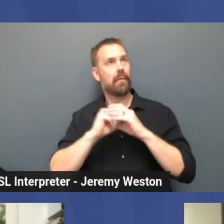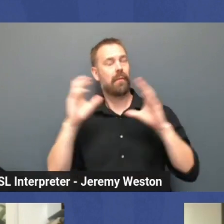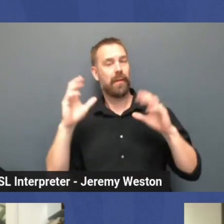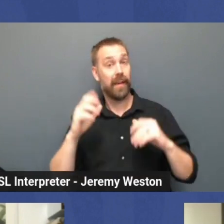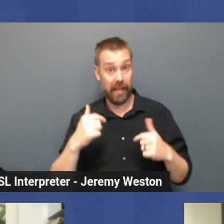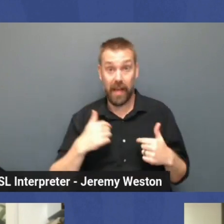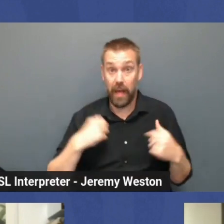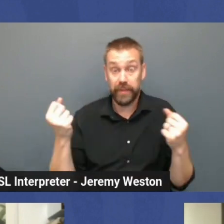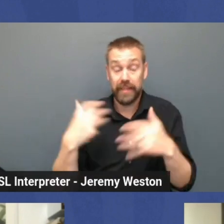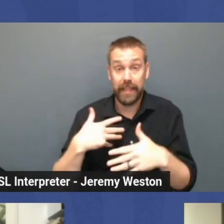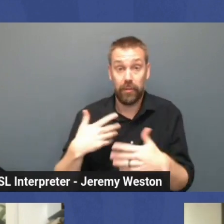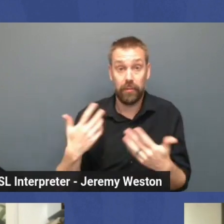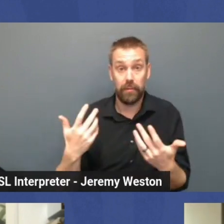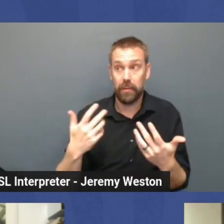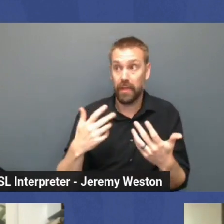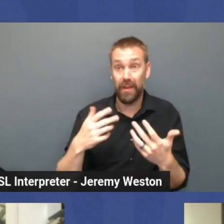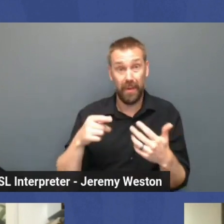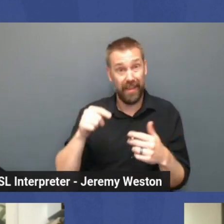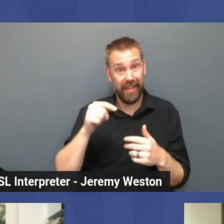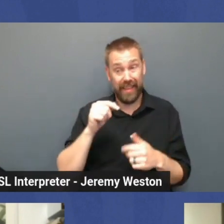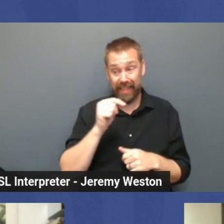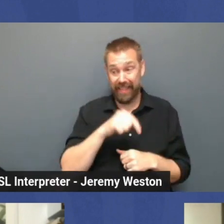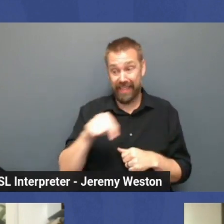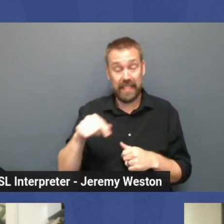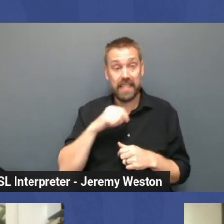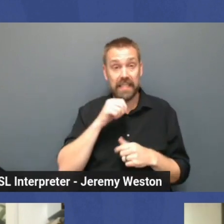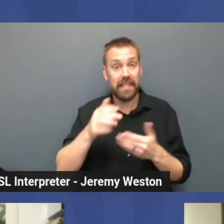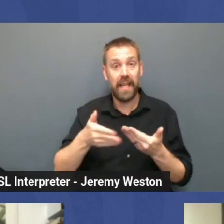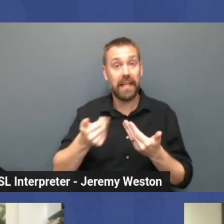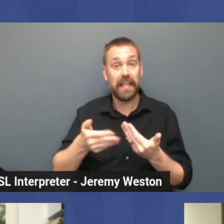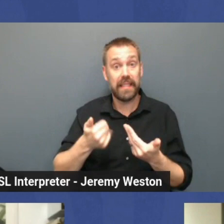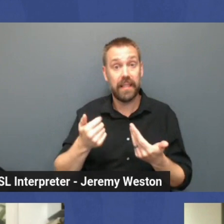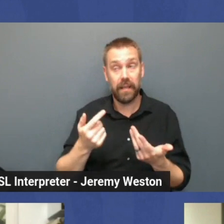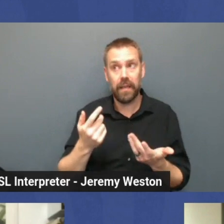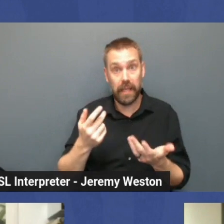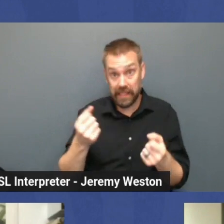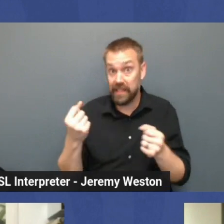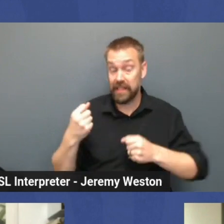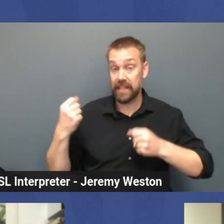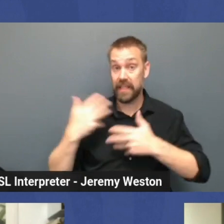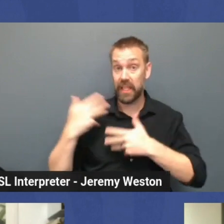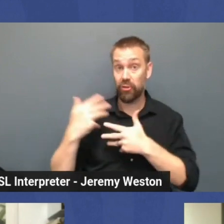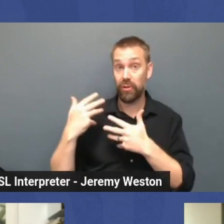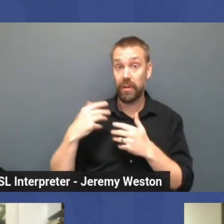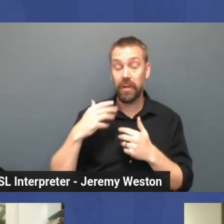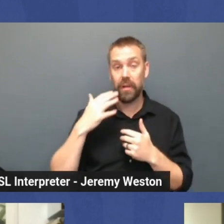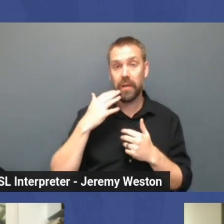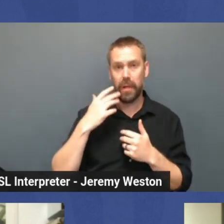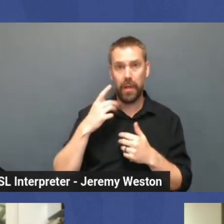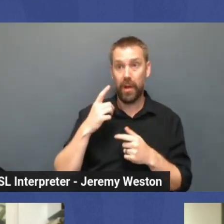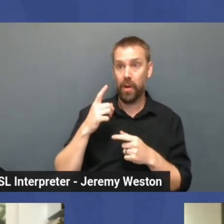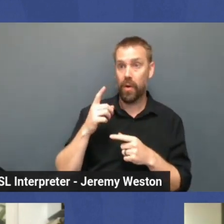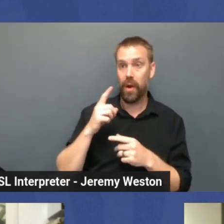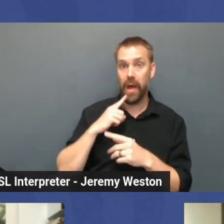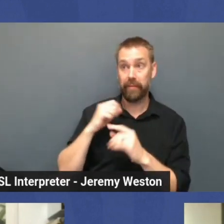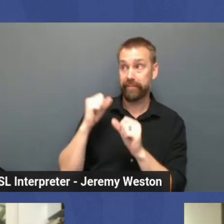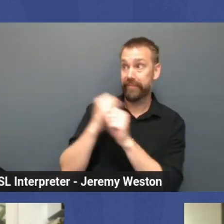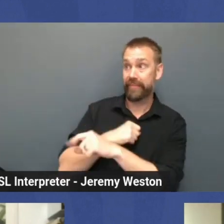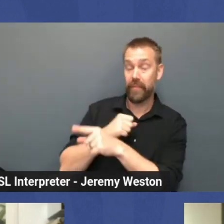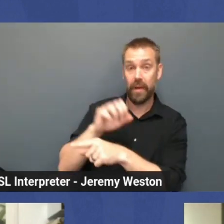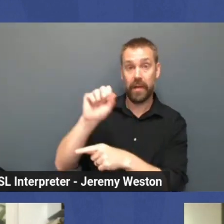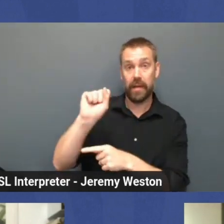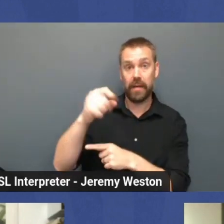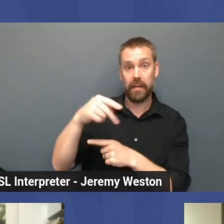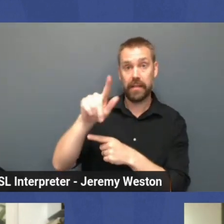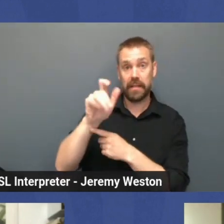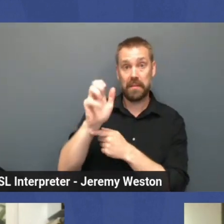It's not easy to do the things that we do. It's scary at sometimes. I've gone against Spelman administration more times than I could